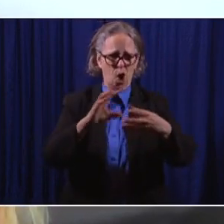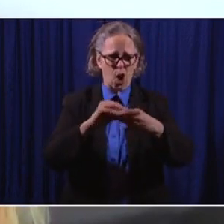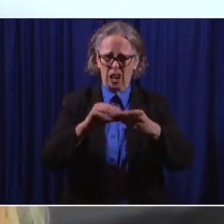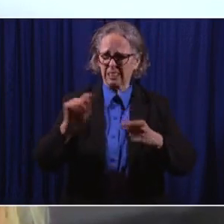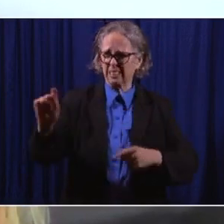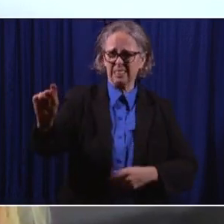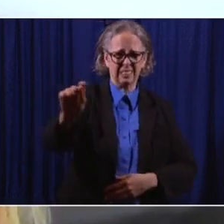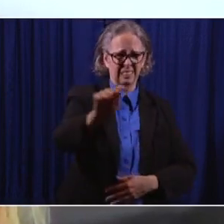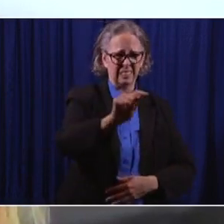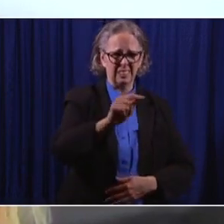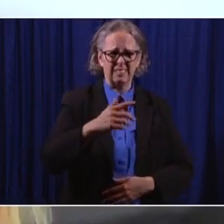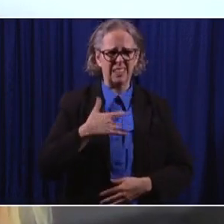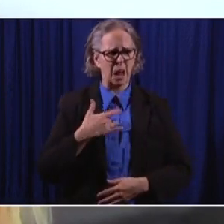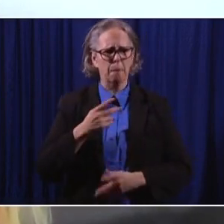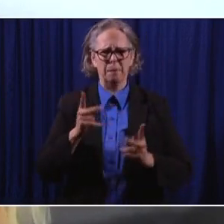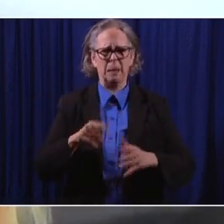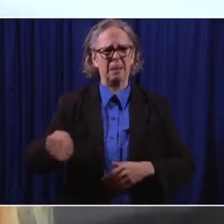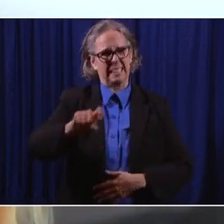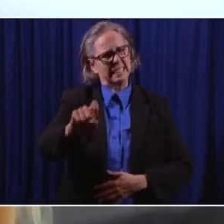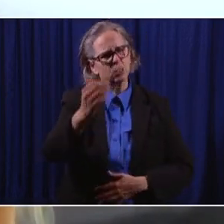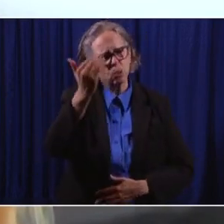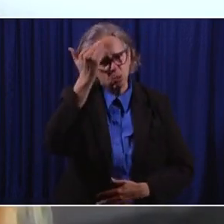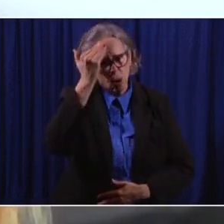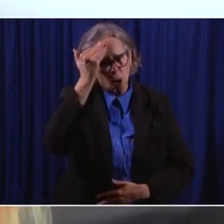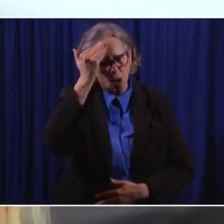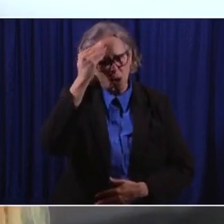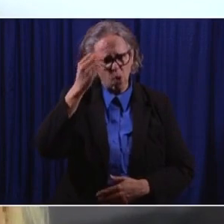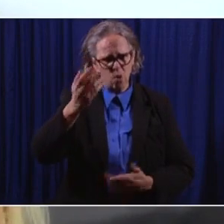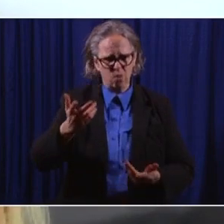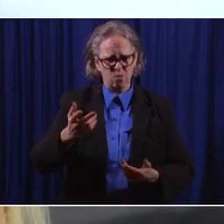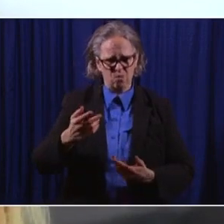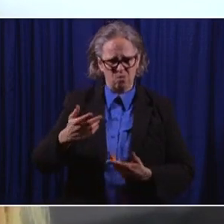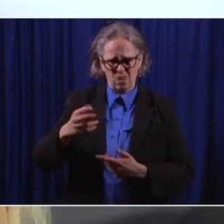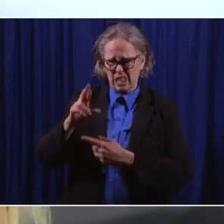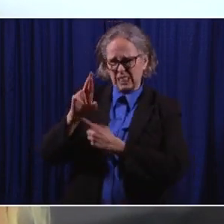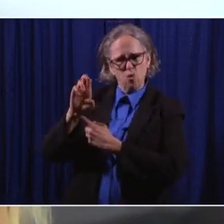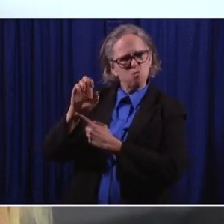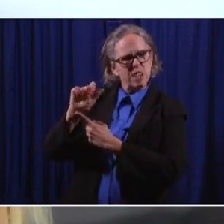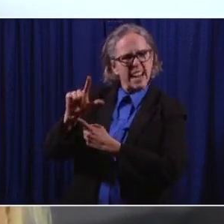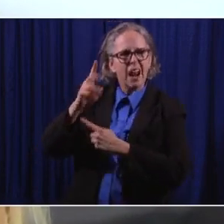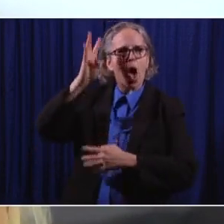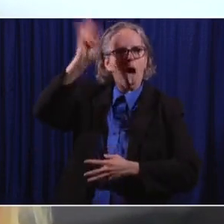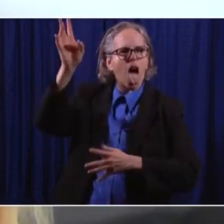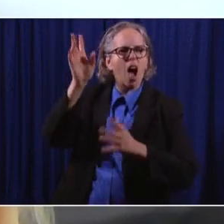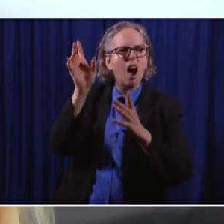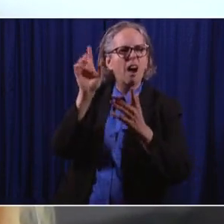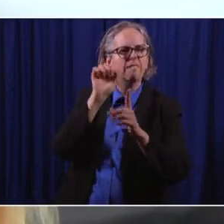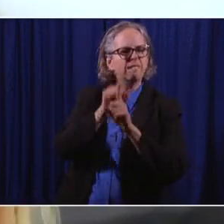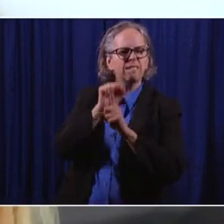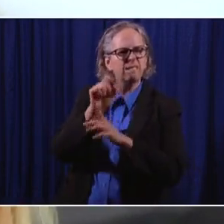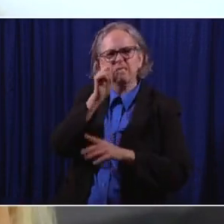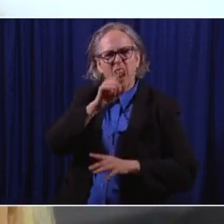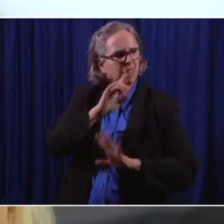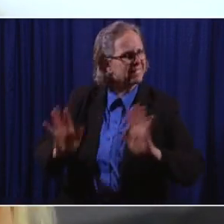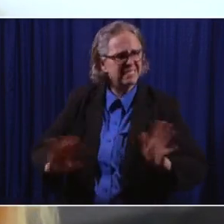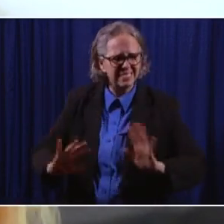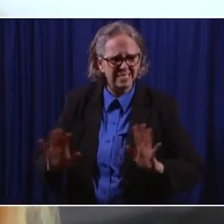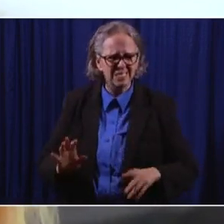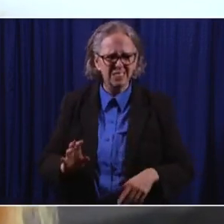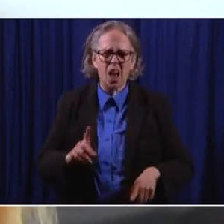is real. I know people are growing very weary of the mandates and the masks and